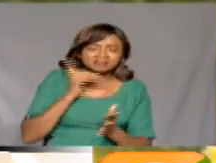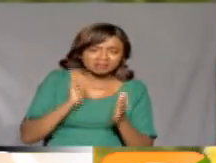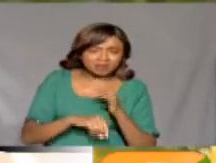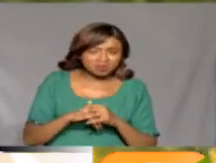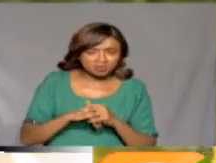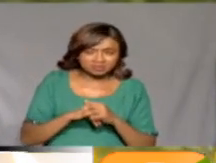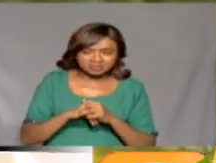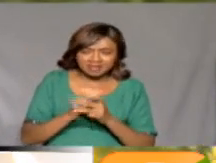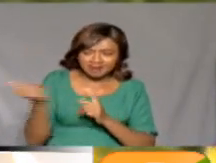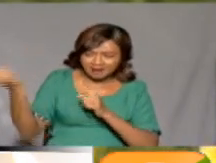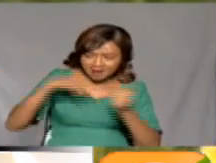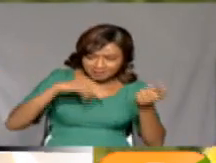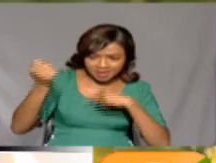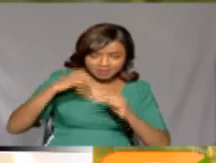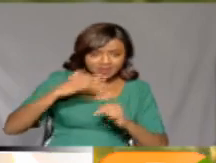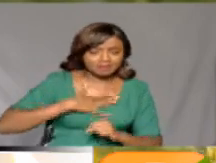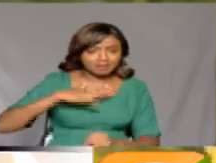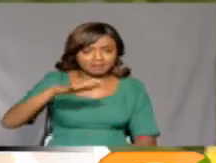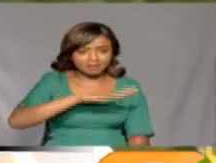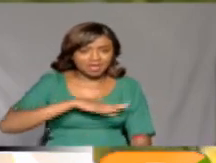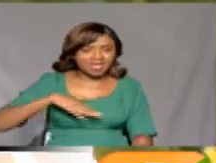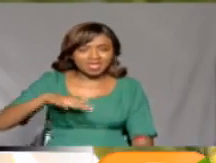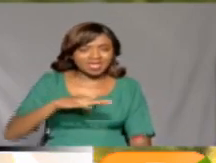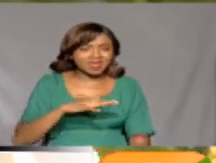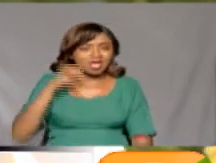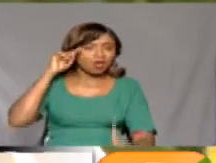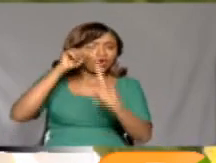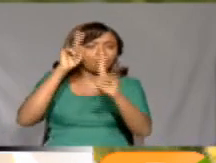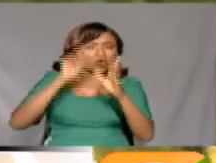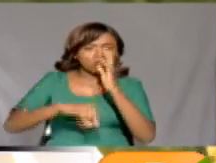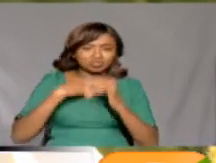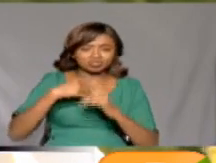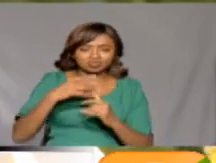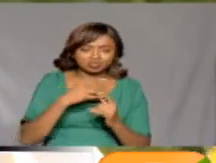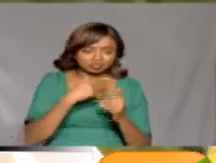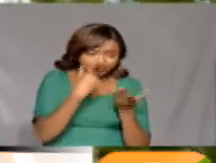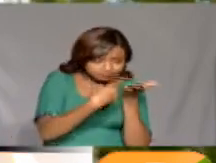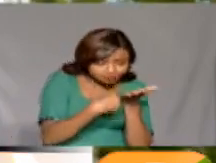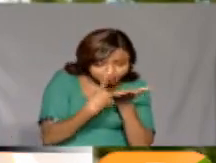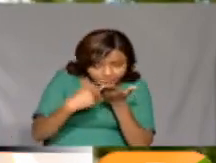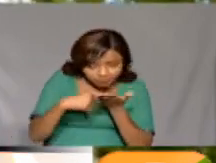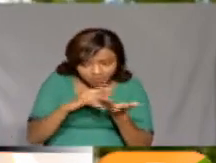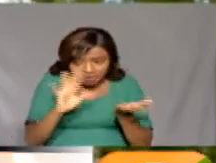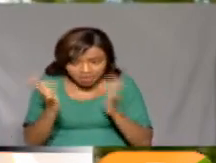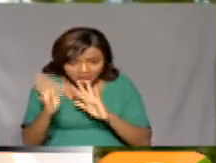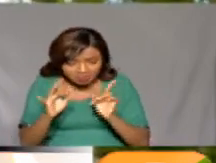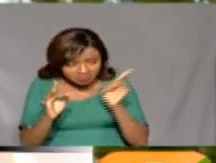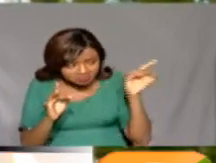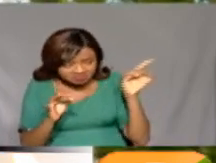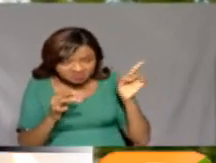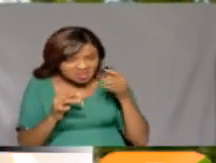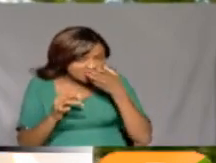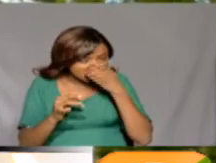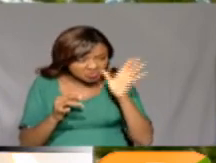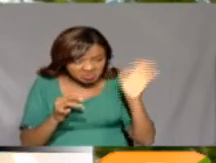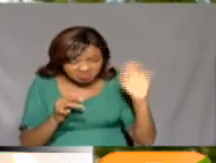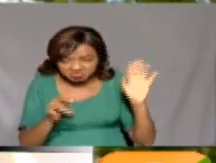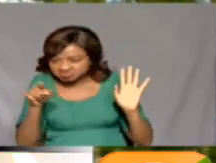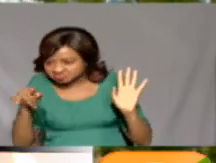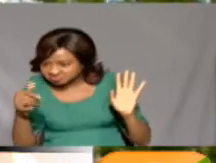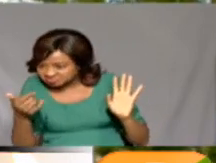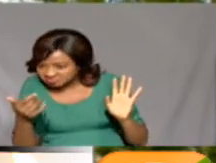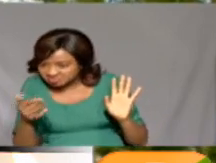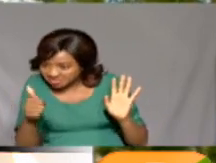my constituency that time, to try and, you know, talk to people, you know, Ruto should not do this. But then I asked